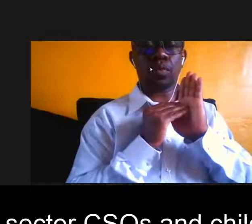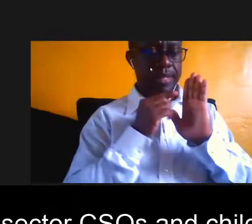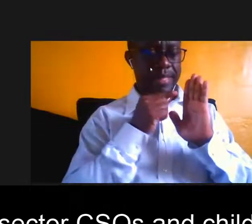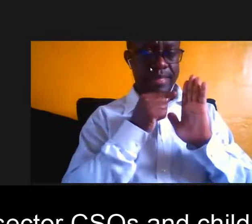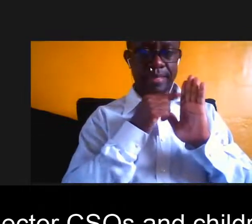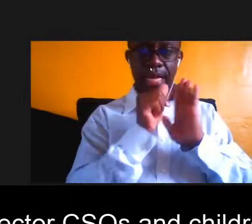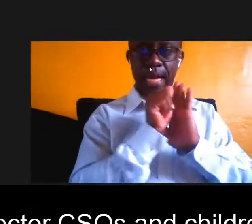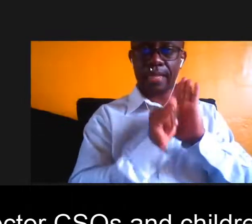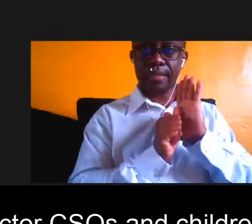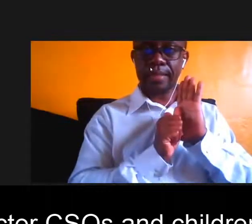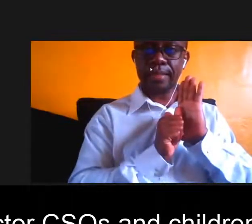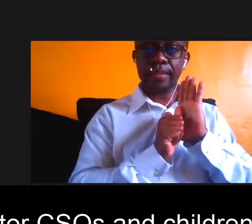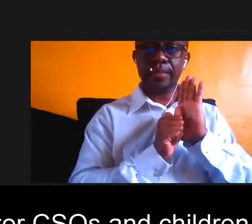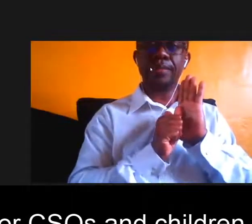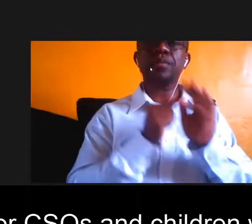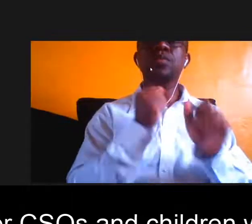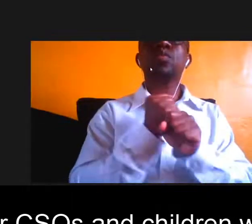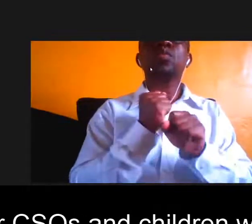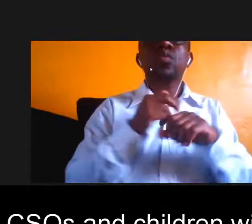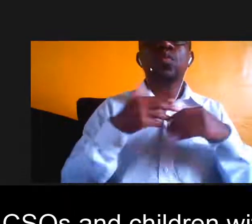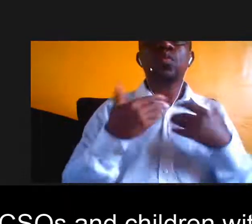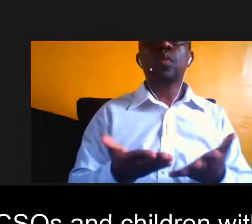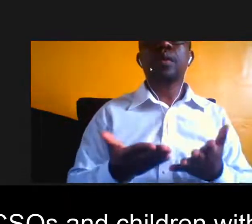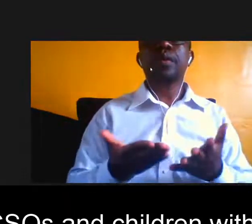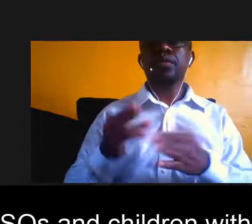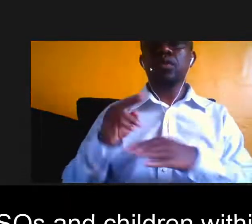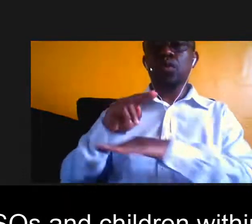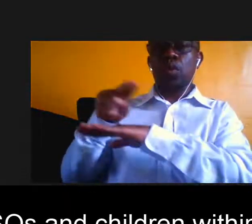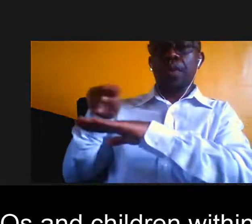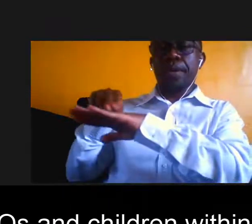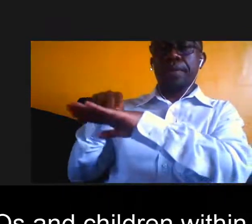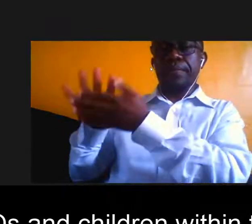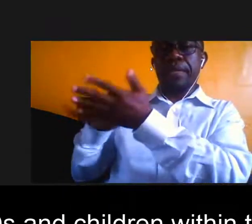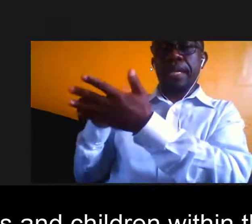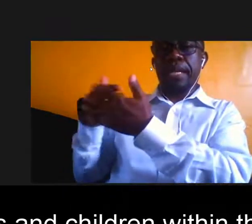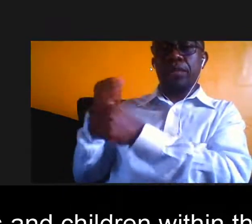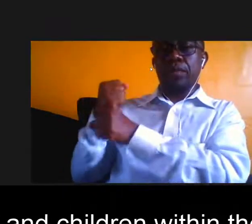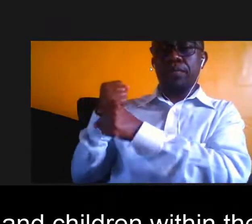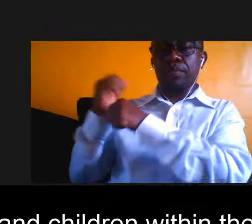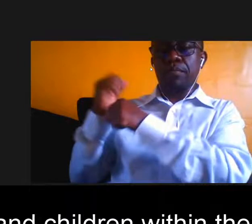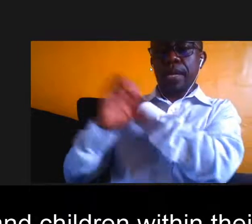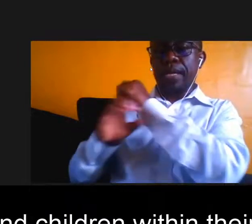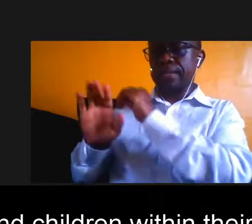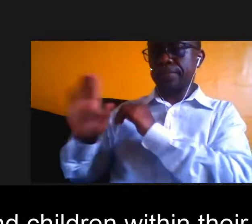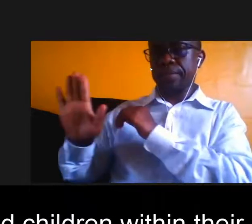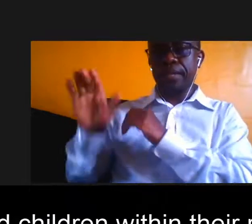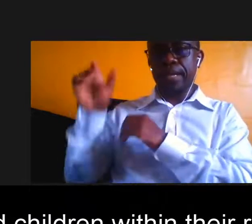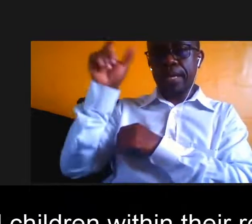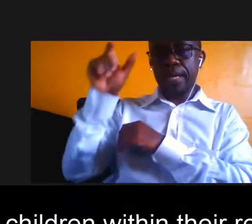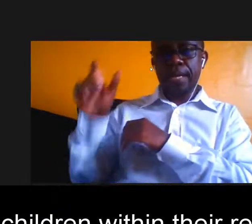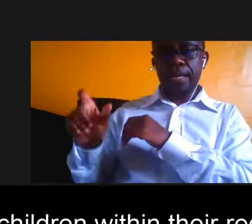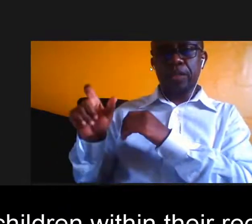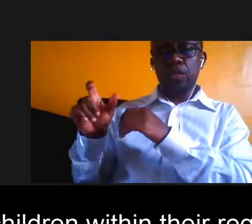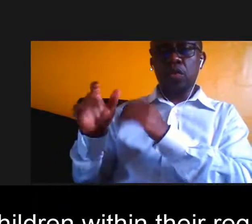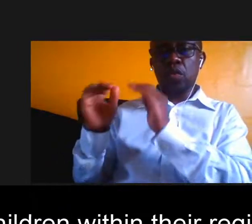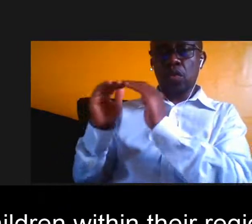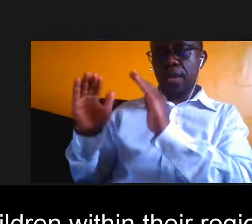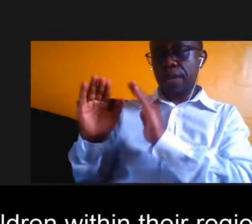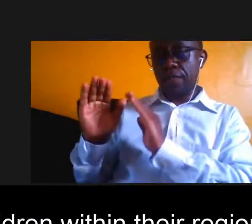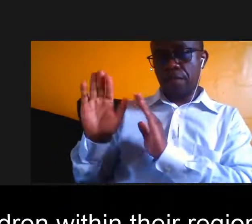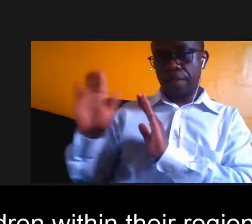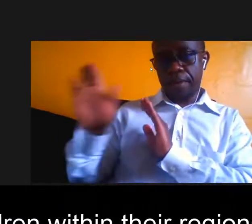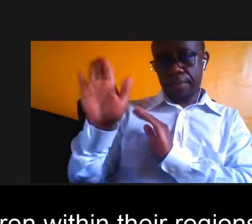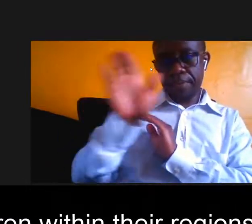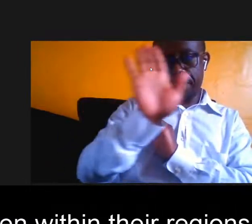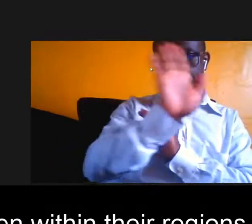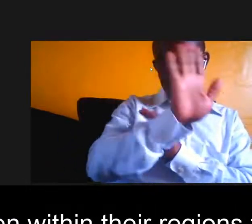over what the networks are doing at country level. We're not taking over what the networks are doing at regional level, but we want to set the agenda. We